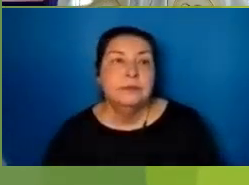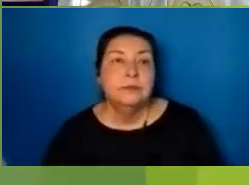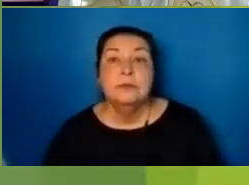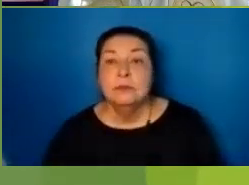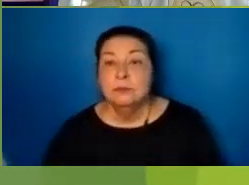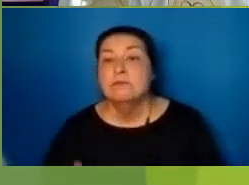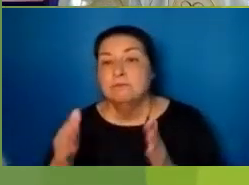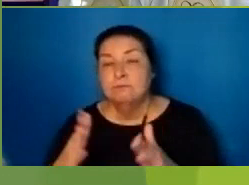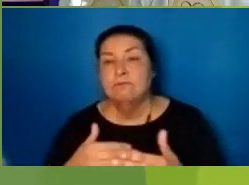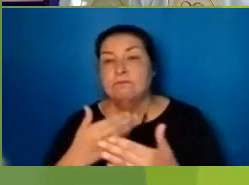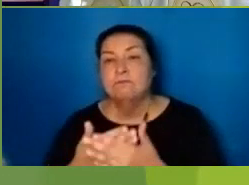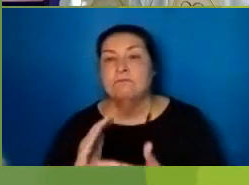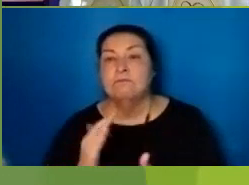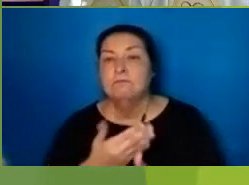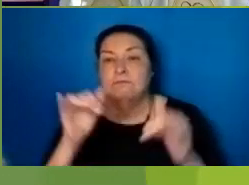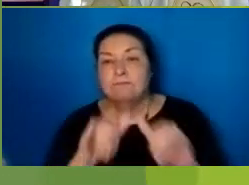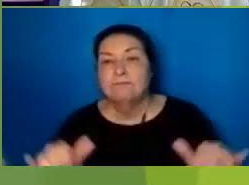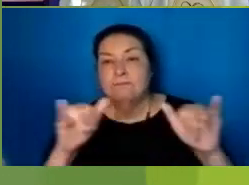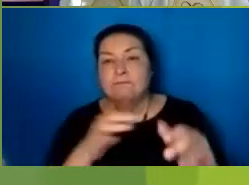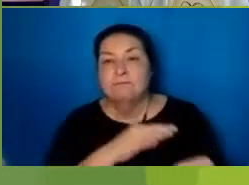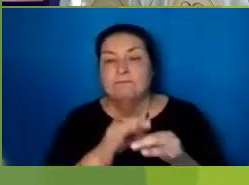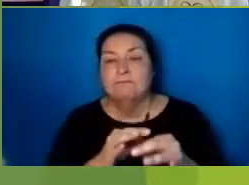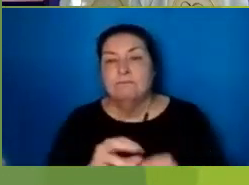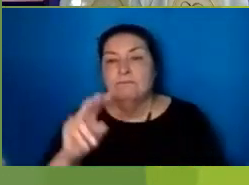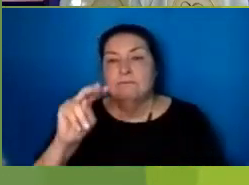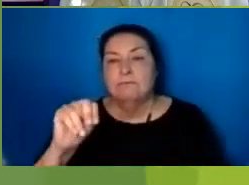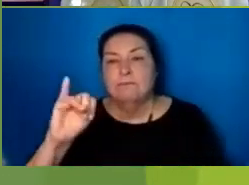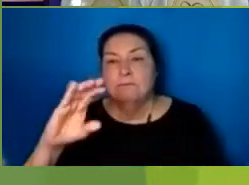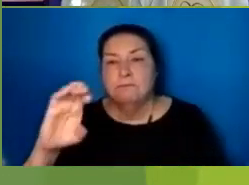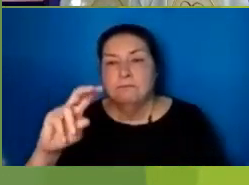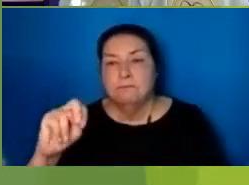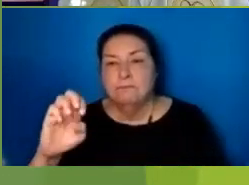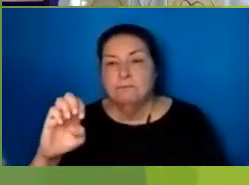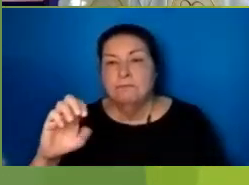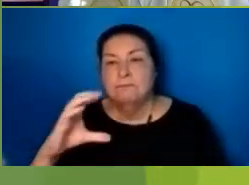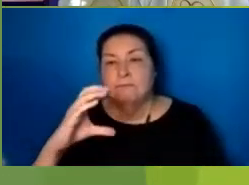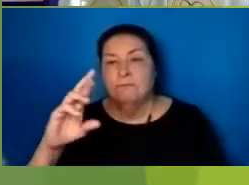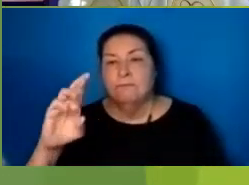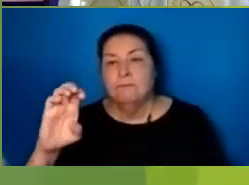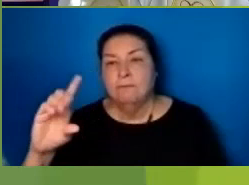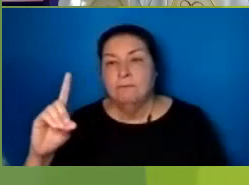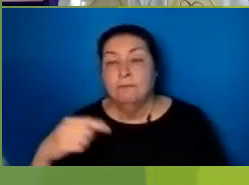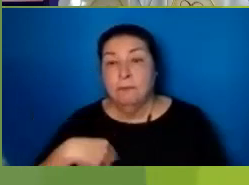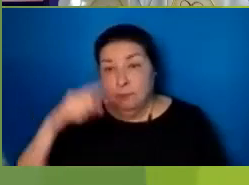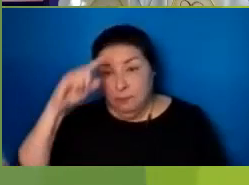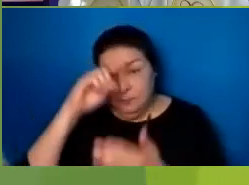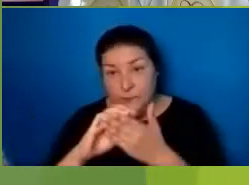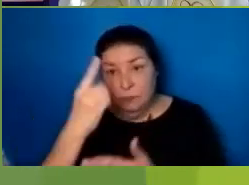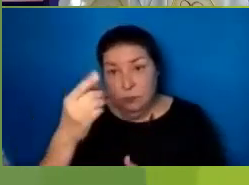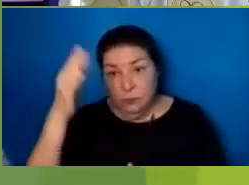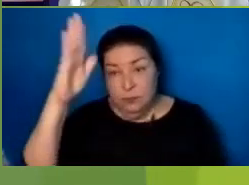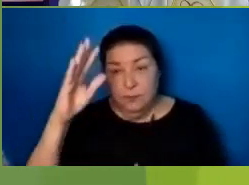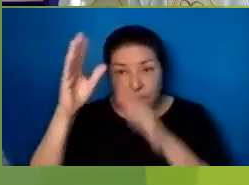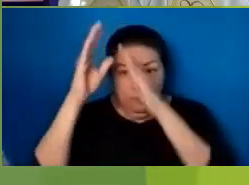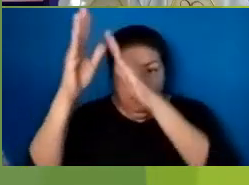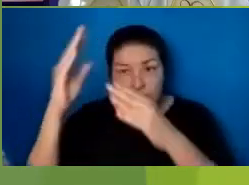Let Us Confess Our Common Faith In The Words Of The Nicene Creed We Confess I Believe In One God The Father